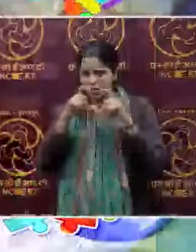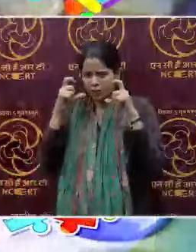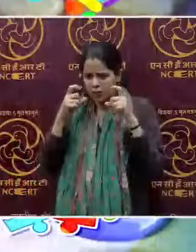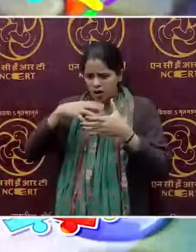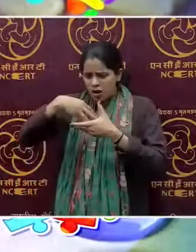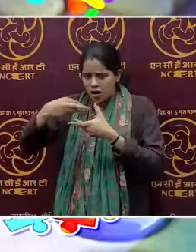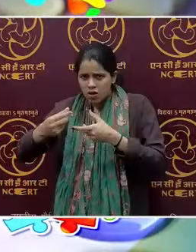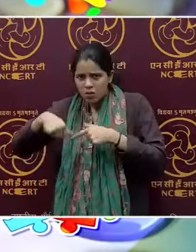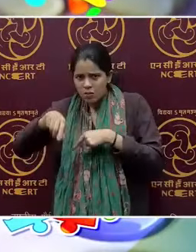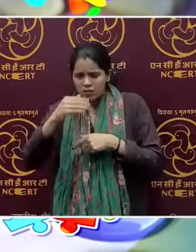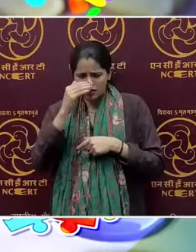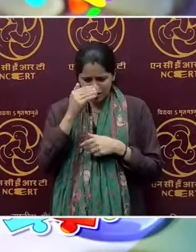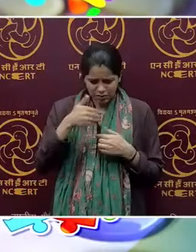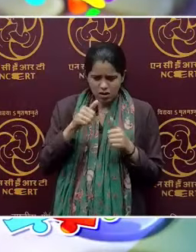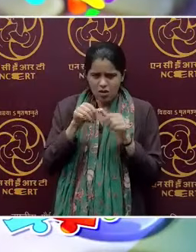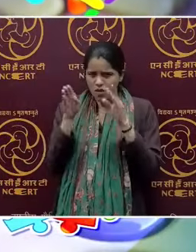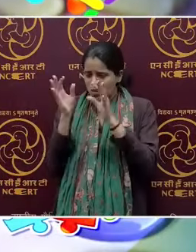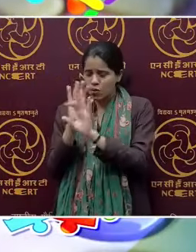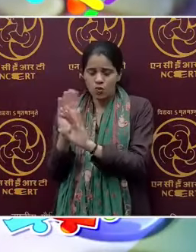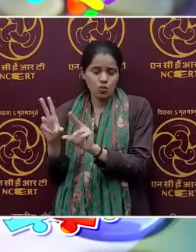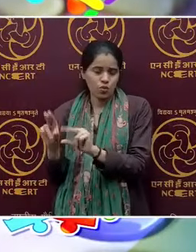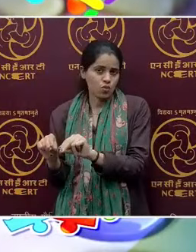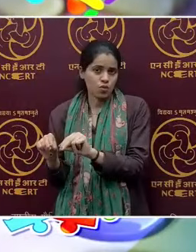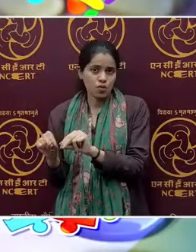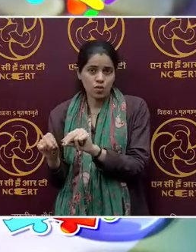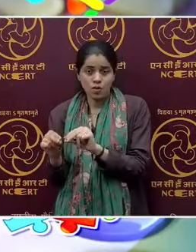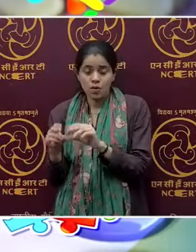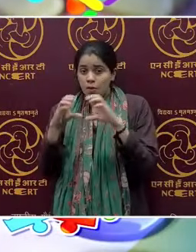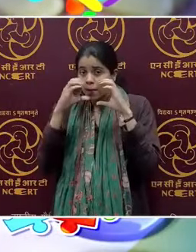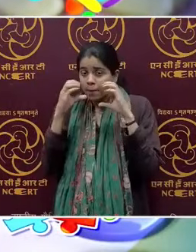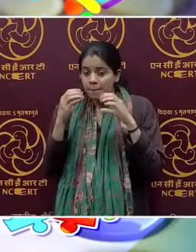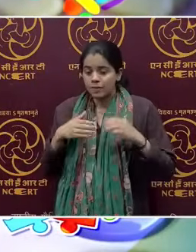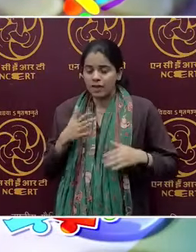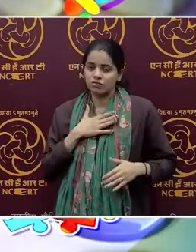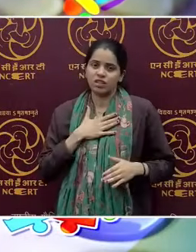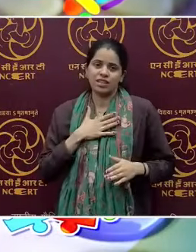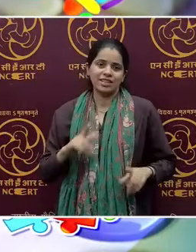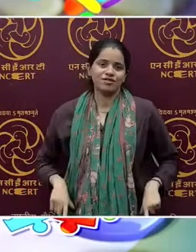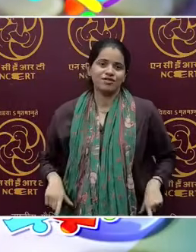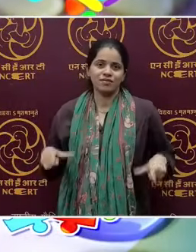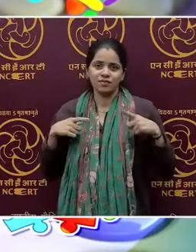want to, they're ashamed of it. No, Okay. they mask to survive.